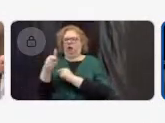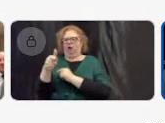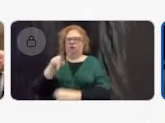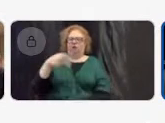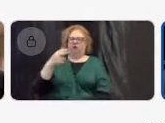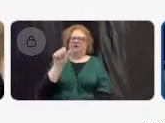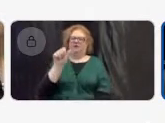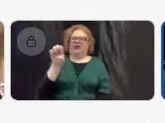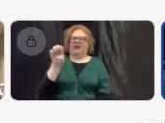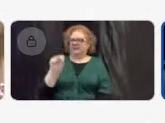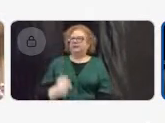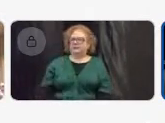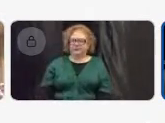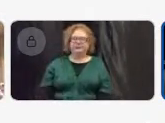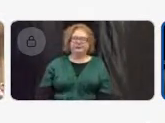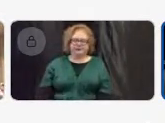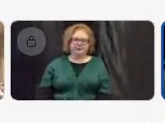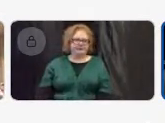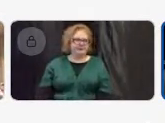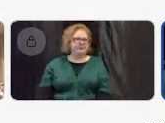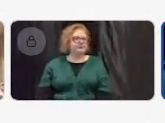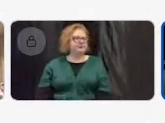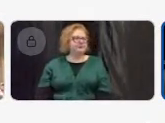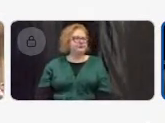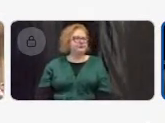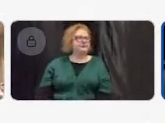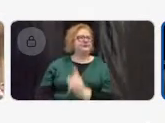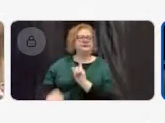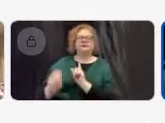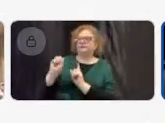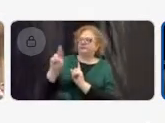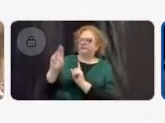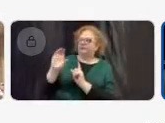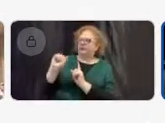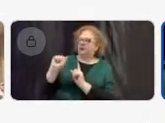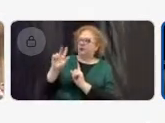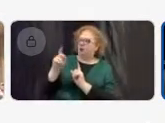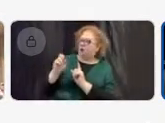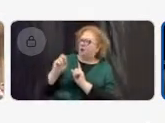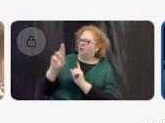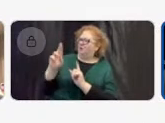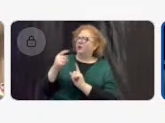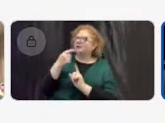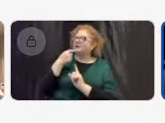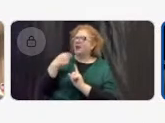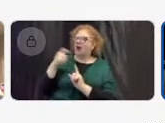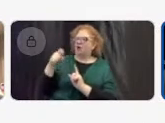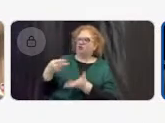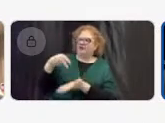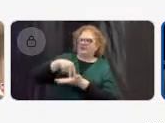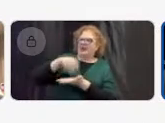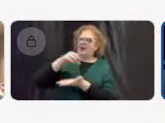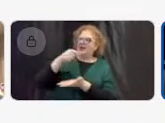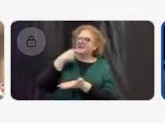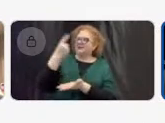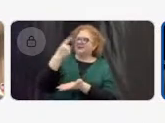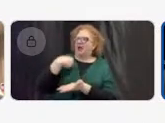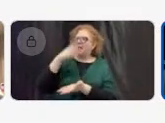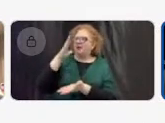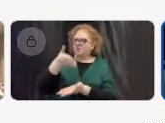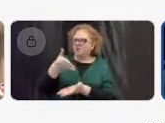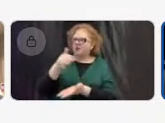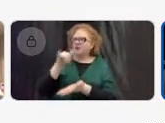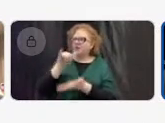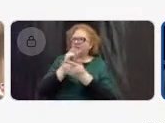Thank you very much, sir, for that input here. Mr. Carpenter said that I should stand up and say something, and I will. He is excuse me. absolutely